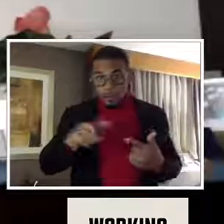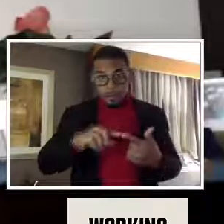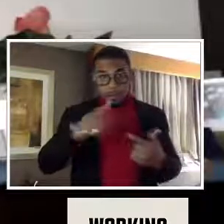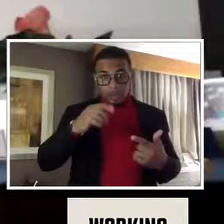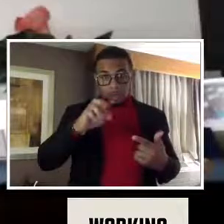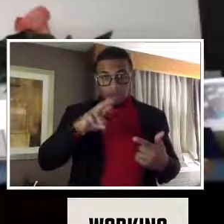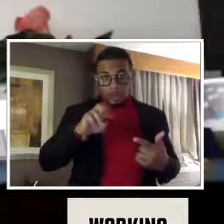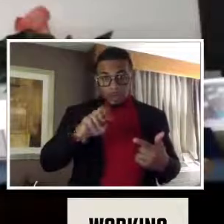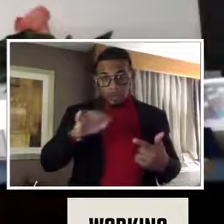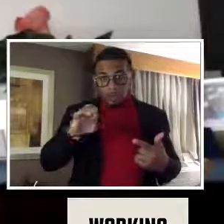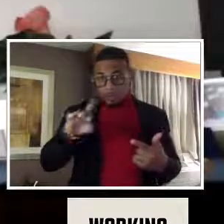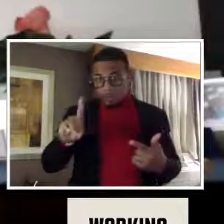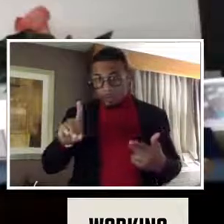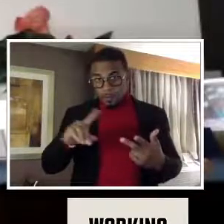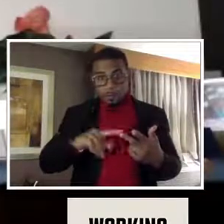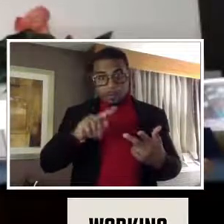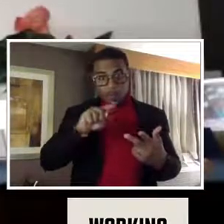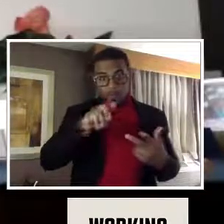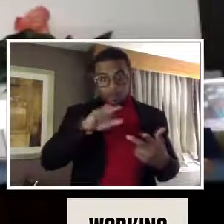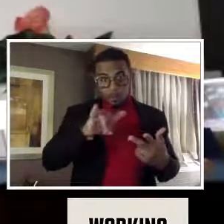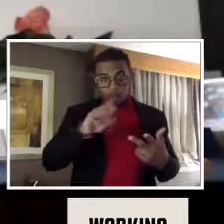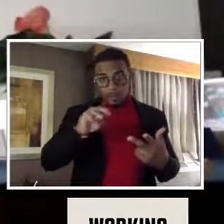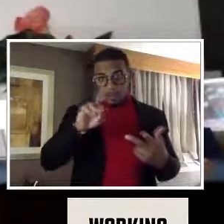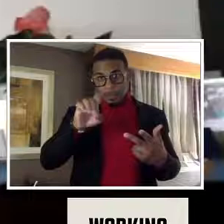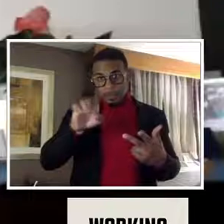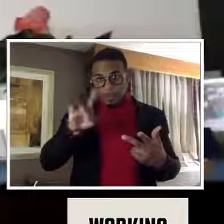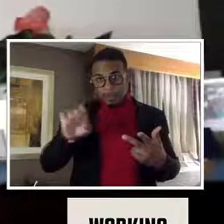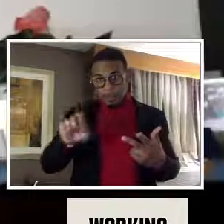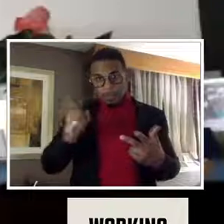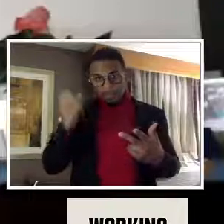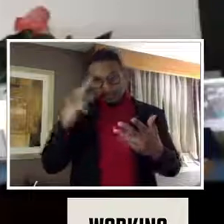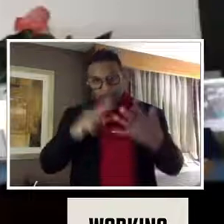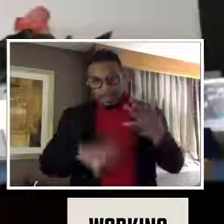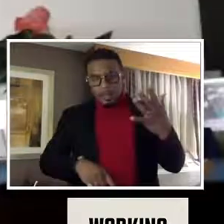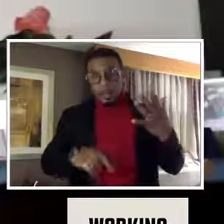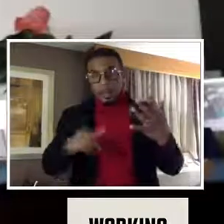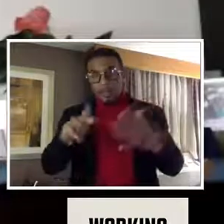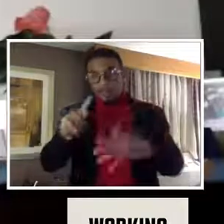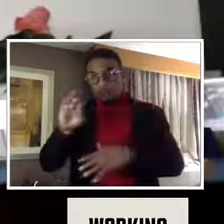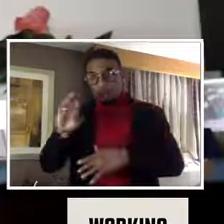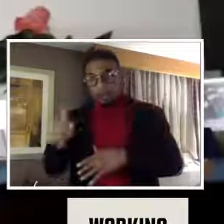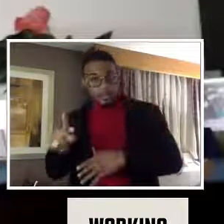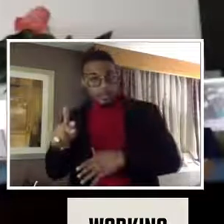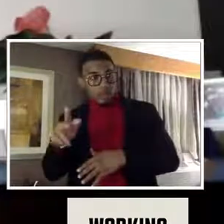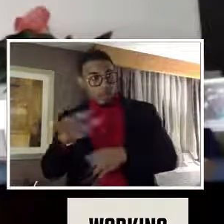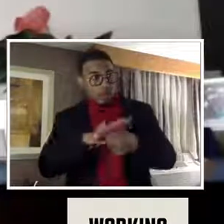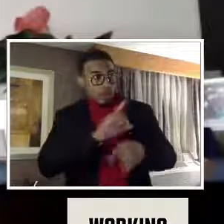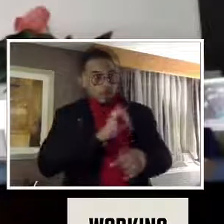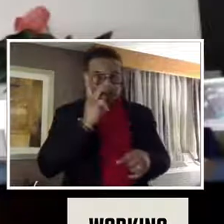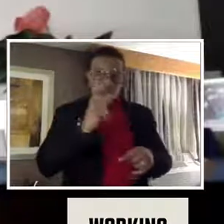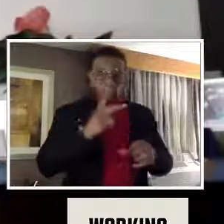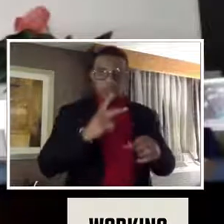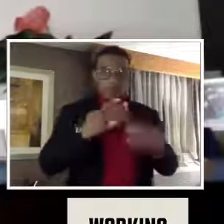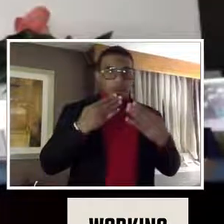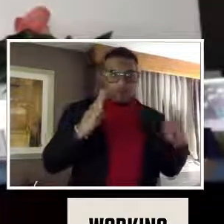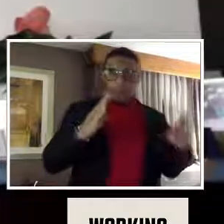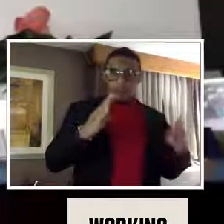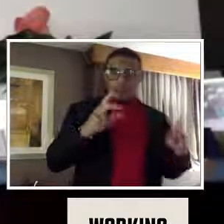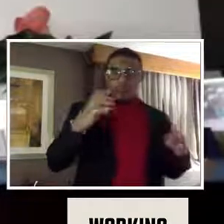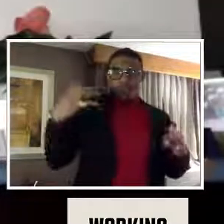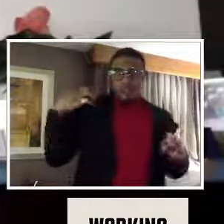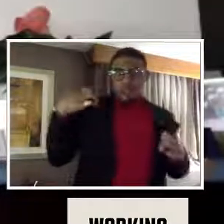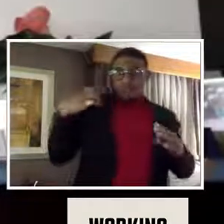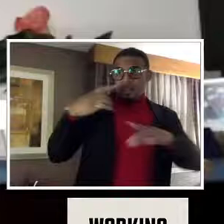Tony McDade, and so many others. And from Trump to local police, we saw public officials defend white